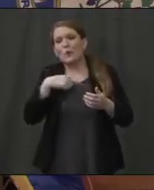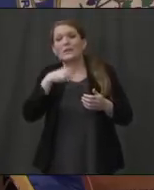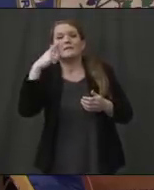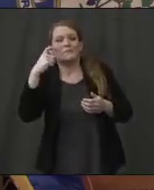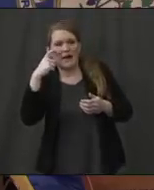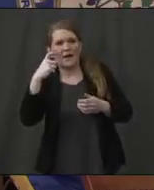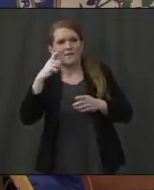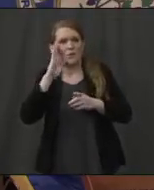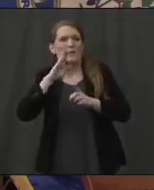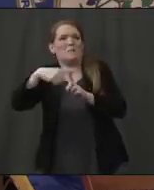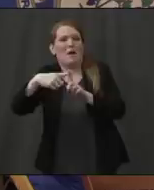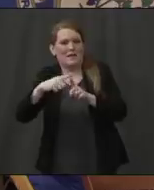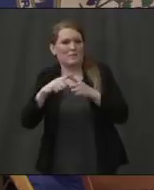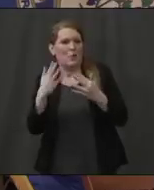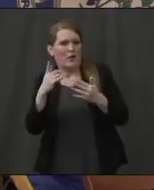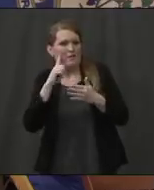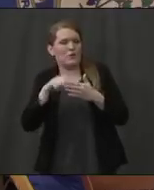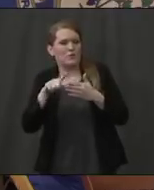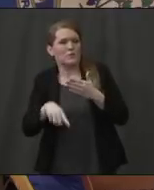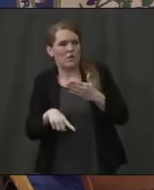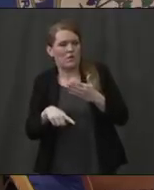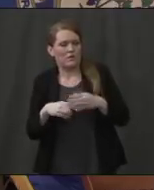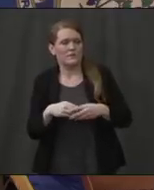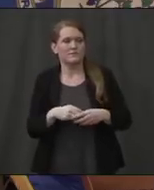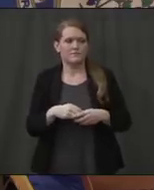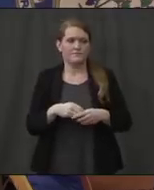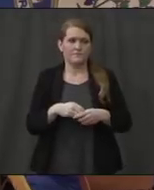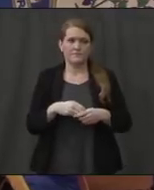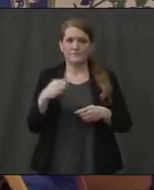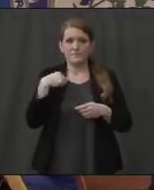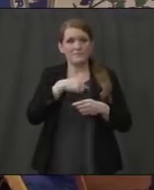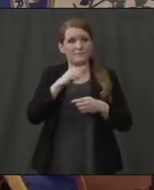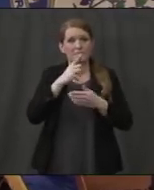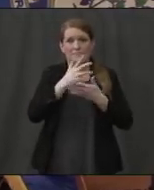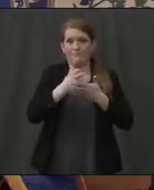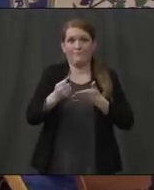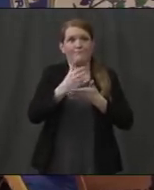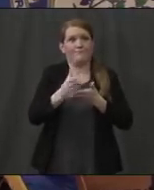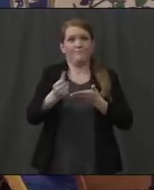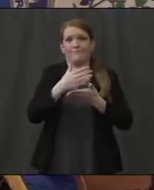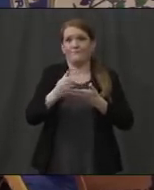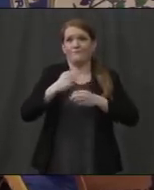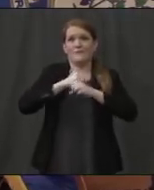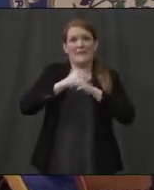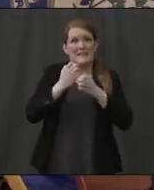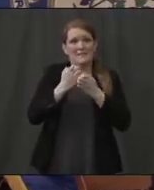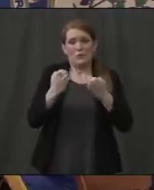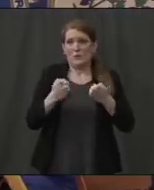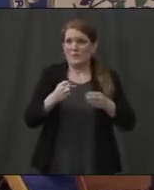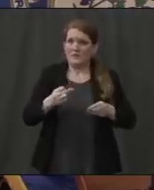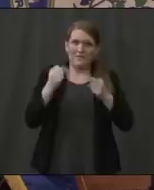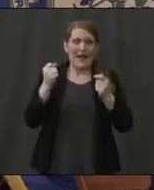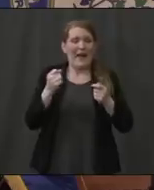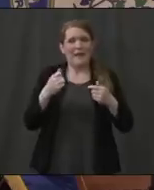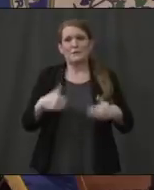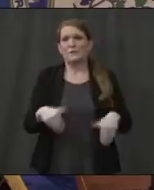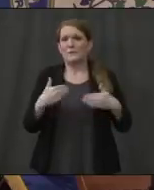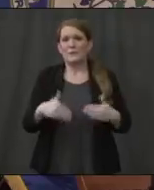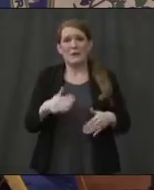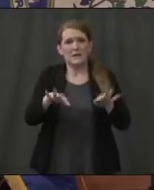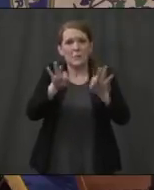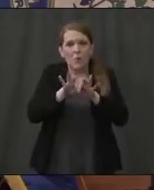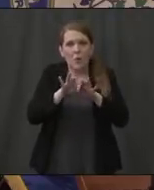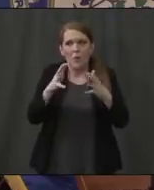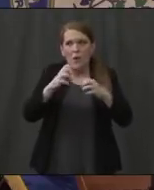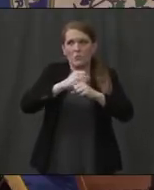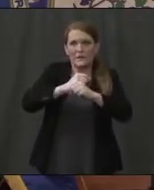patients, and we are running through PPE at a fairly fast clip. We want to protect all of us